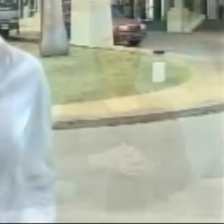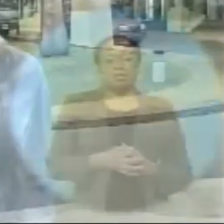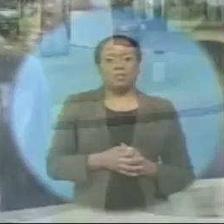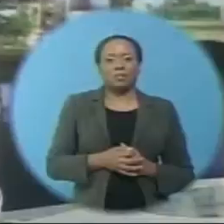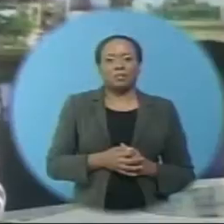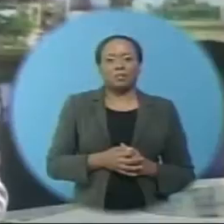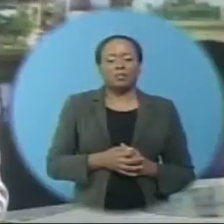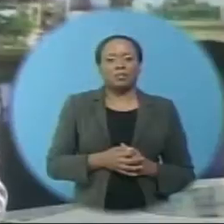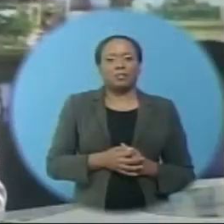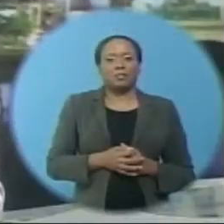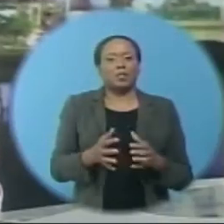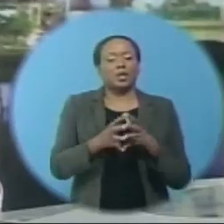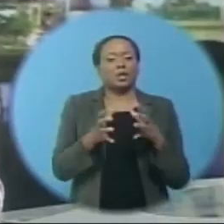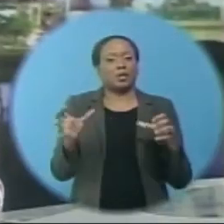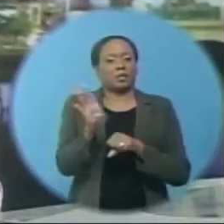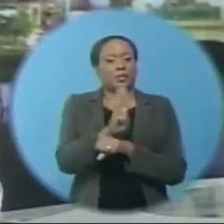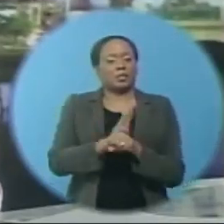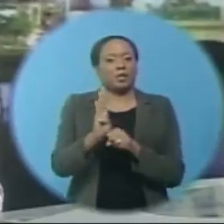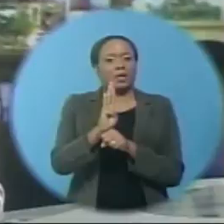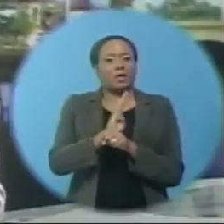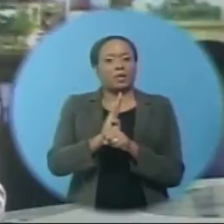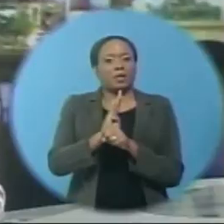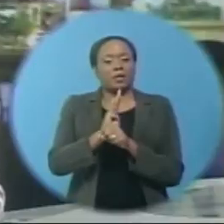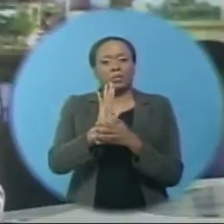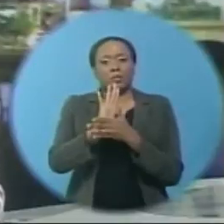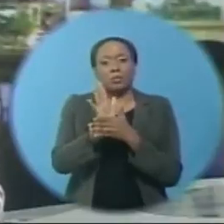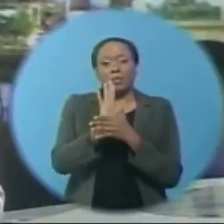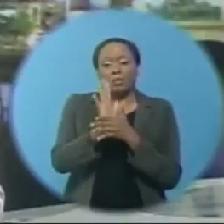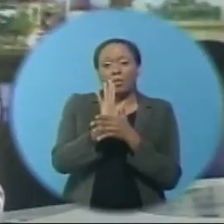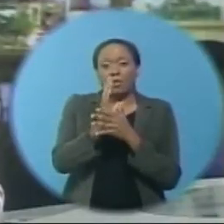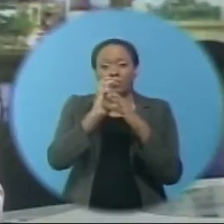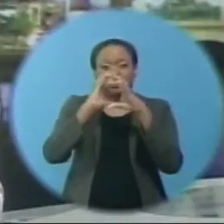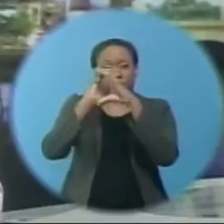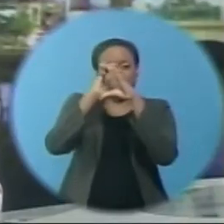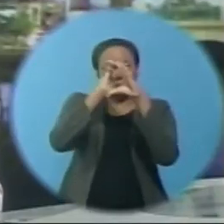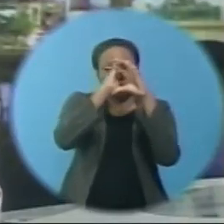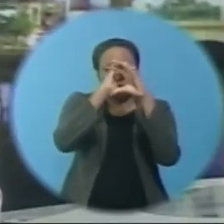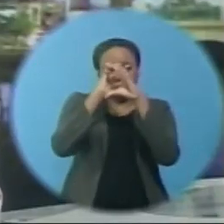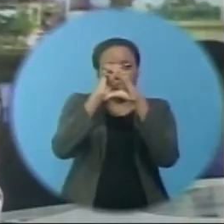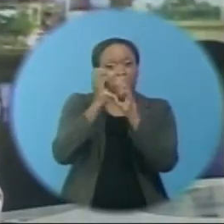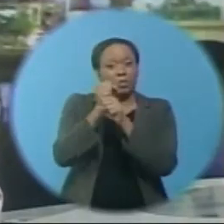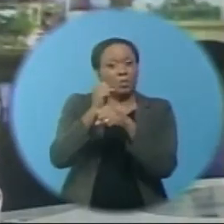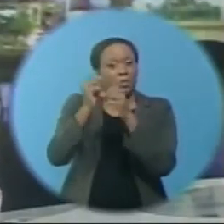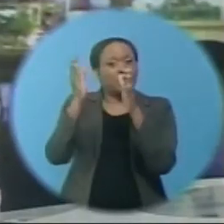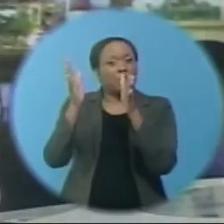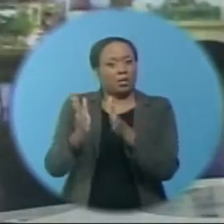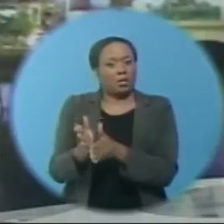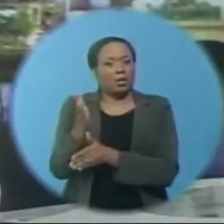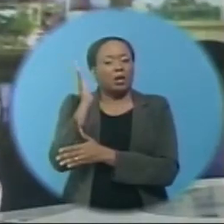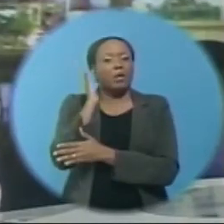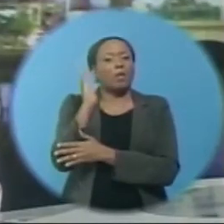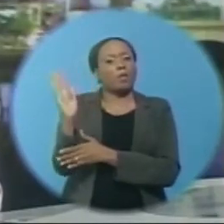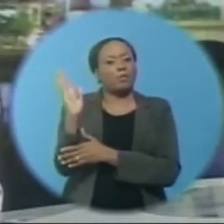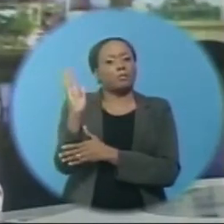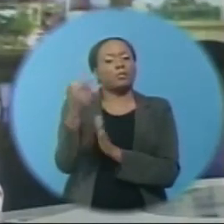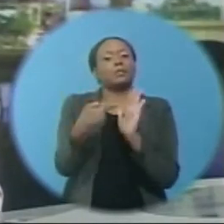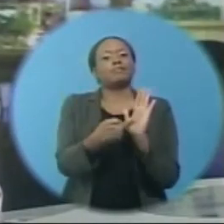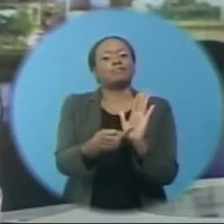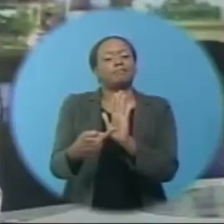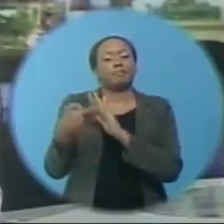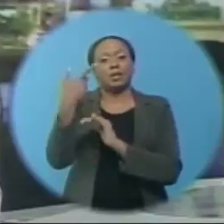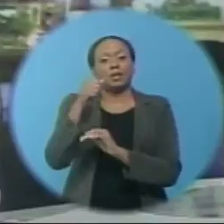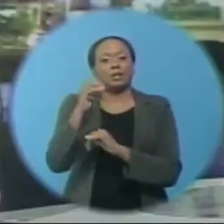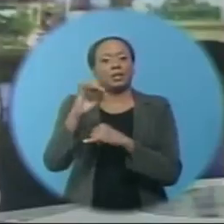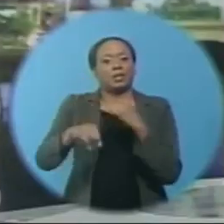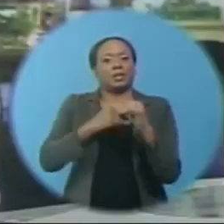News. And a number of Barbadian filmmakers will be under the spotlight during the festival, as international buyers